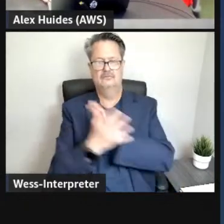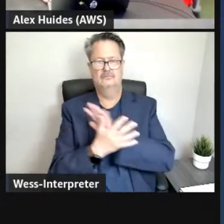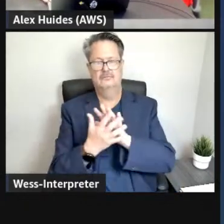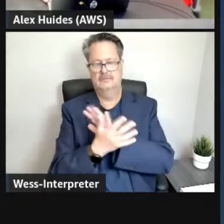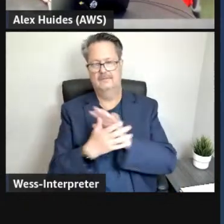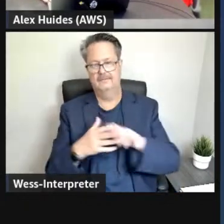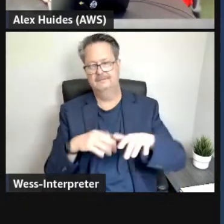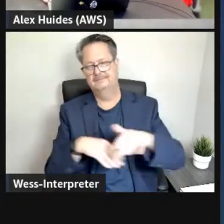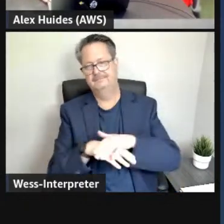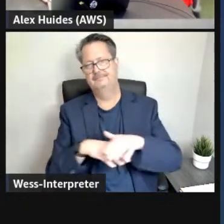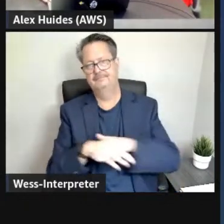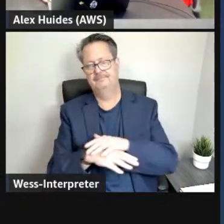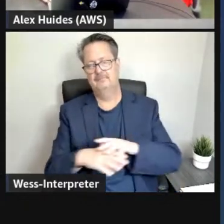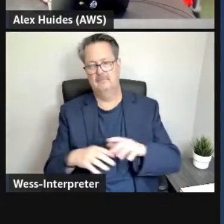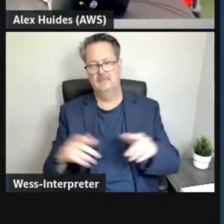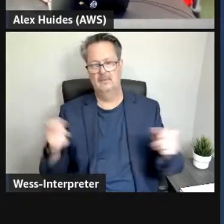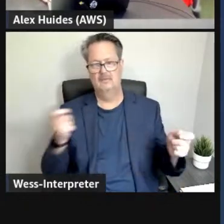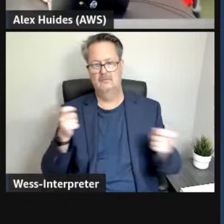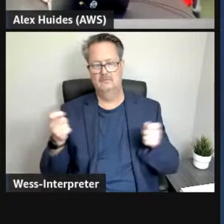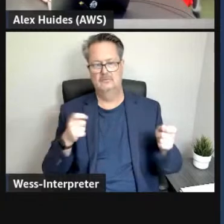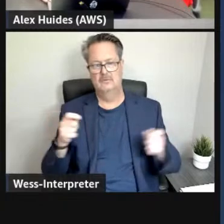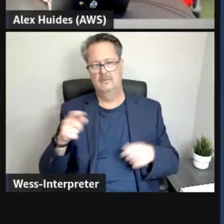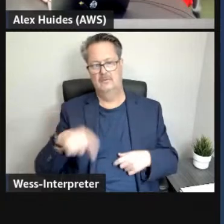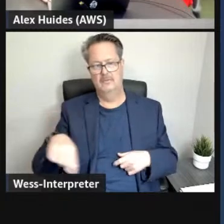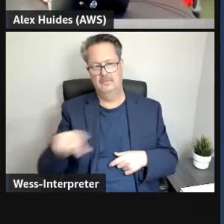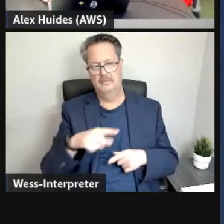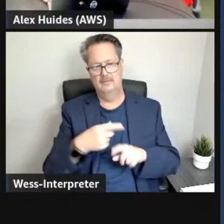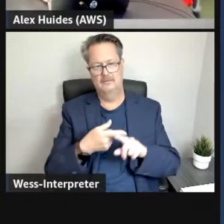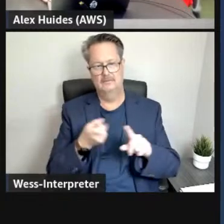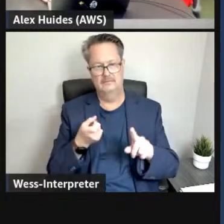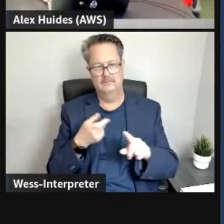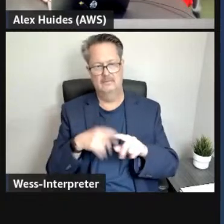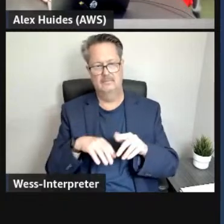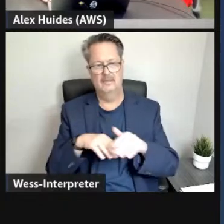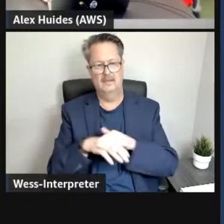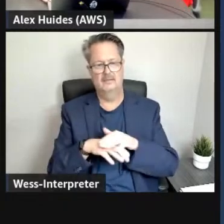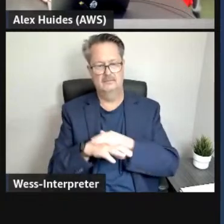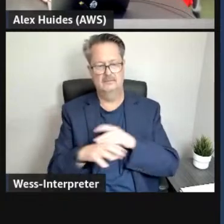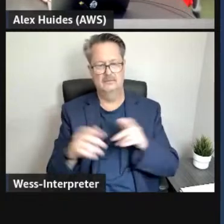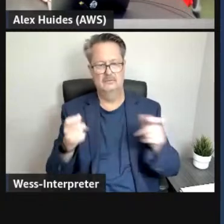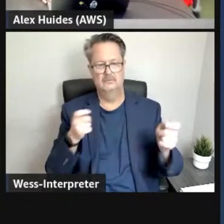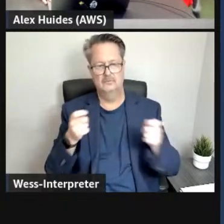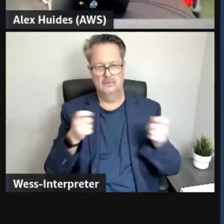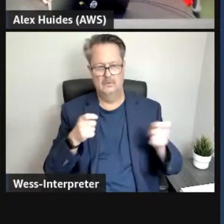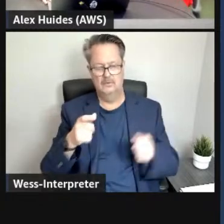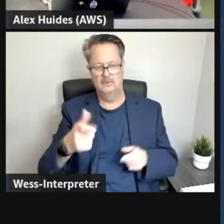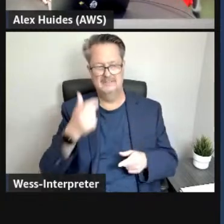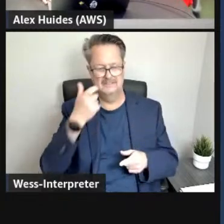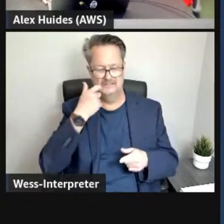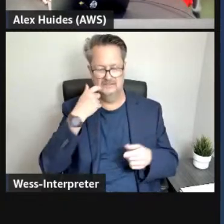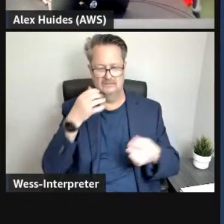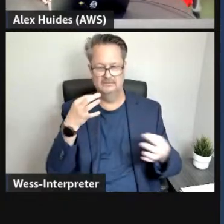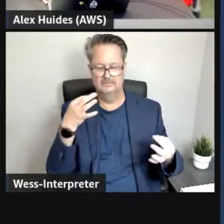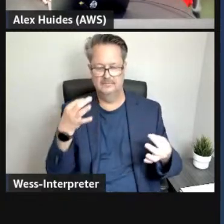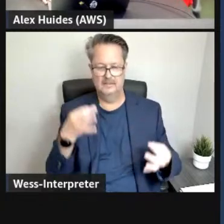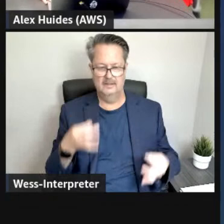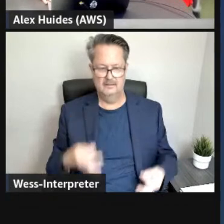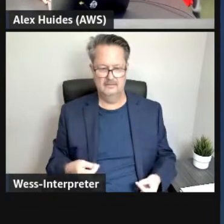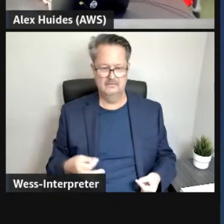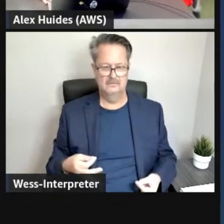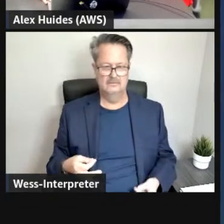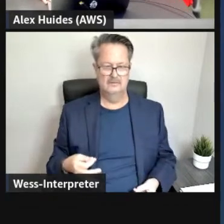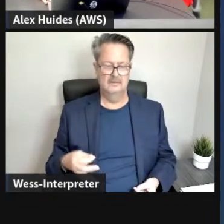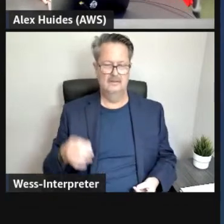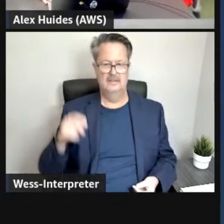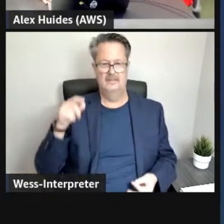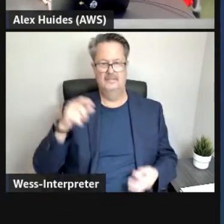these are inherited from the traffic access and controls that you just explained. And this is